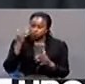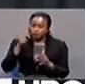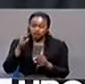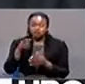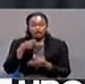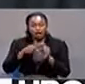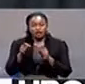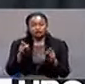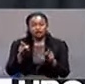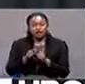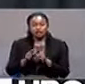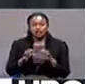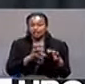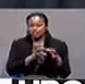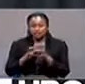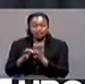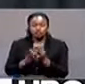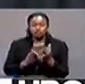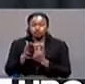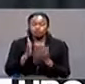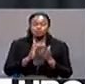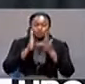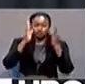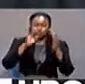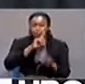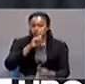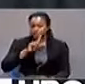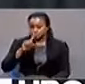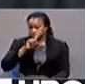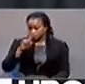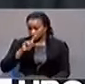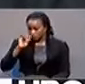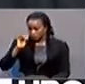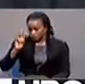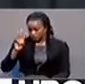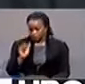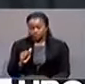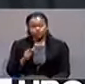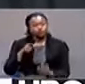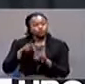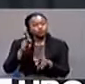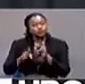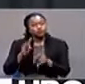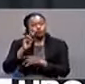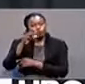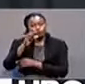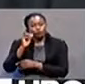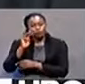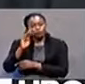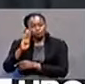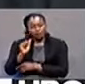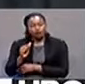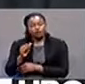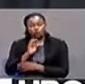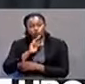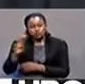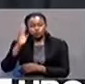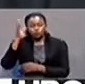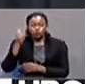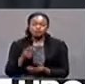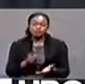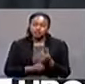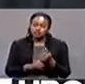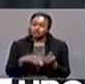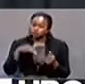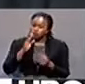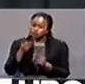through Bishop Ziwa of Mitiana to the people of Gomba West, because they benefited greatly from the